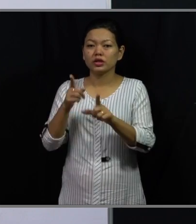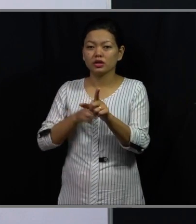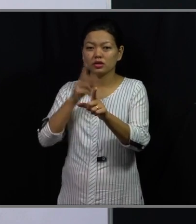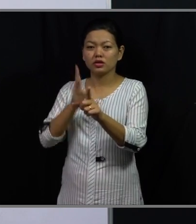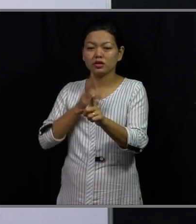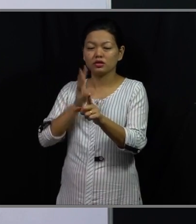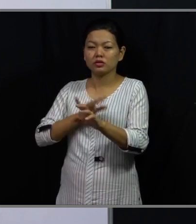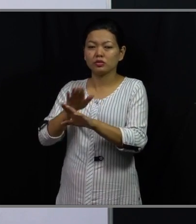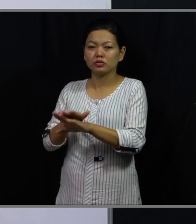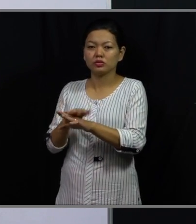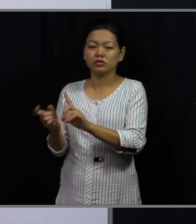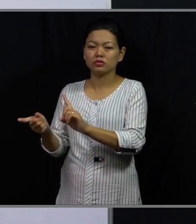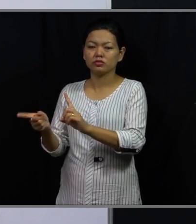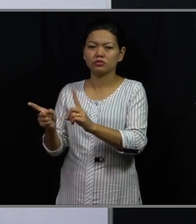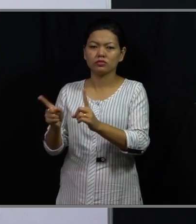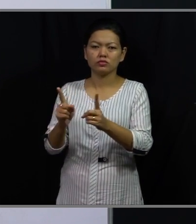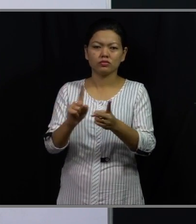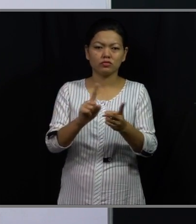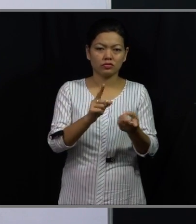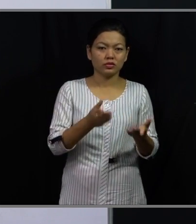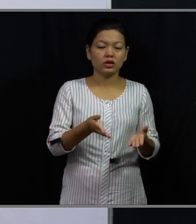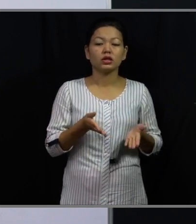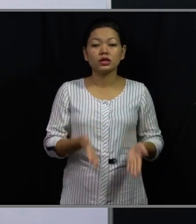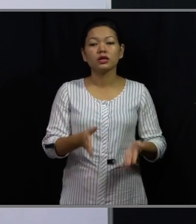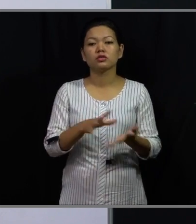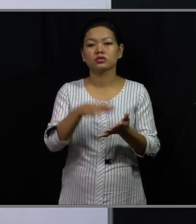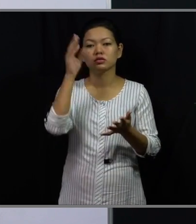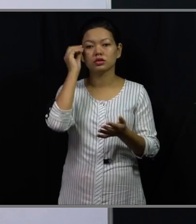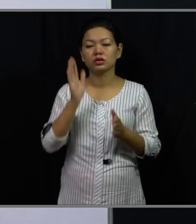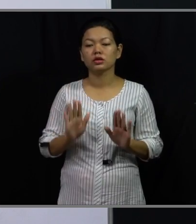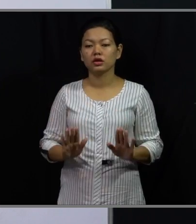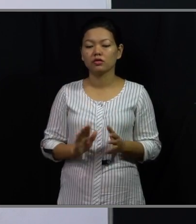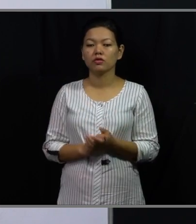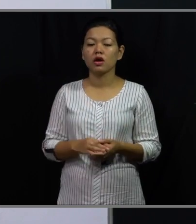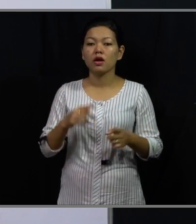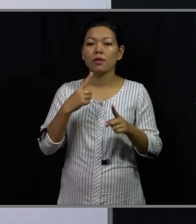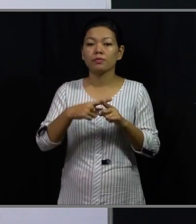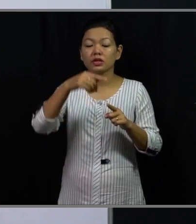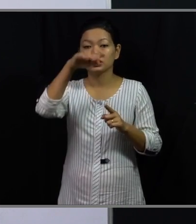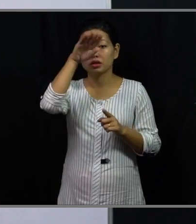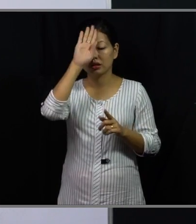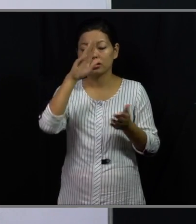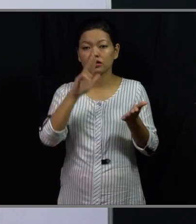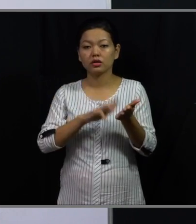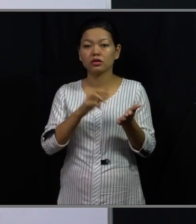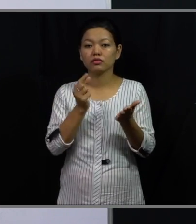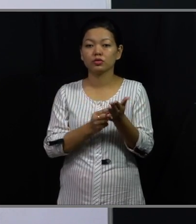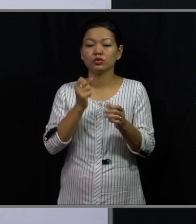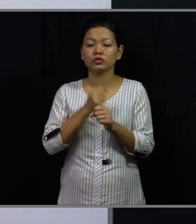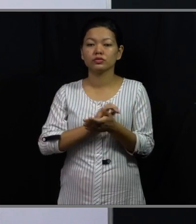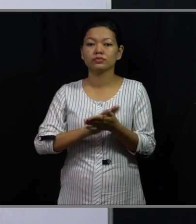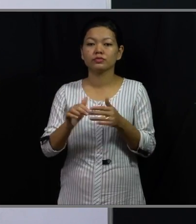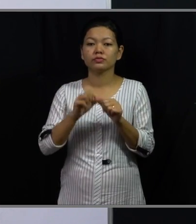system during the time of the Mughals? Okay, so in that way, they study about a specific event